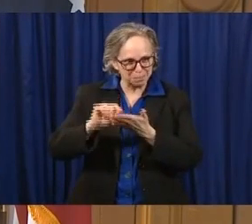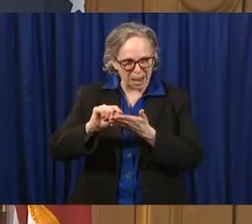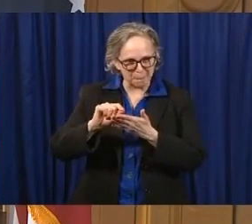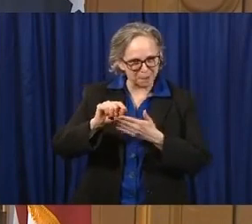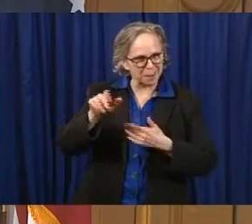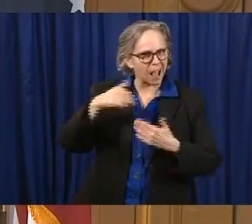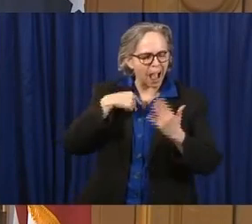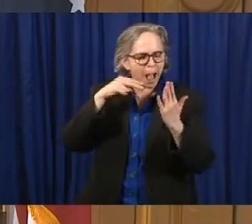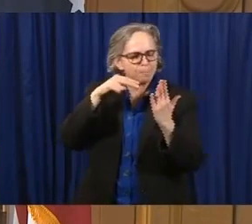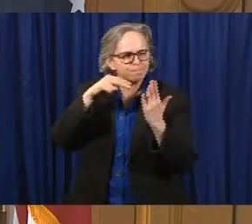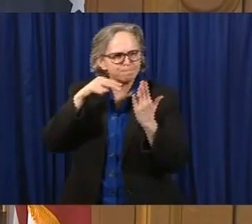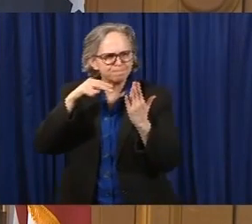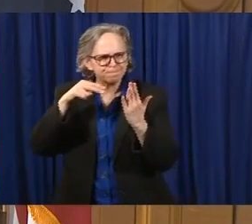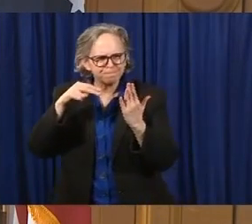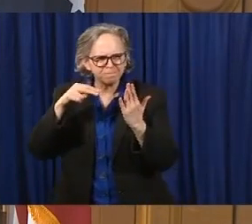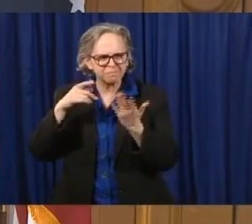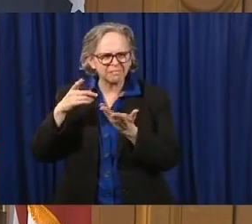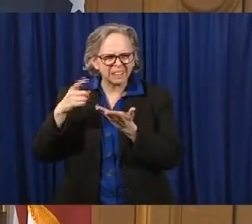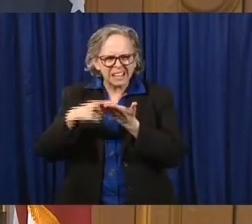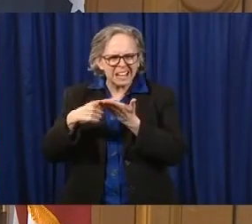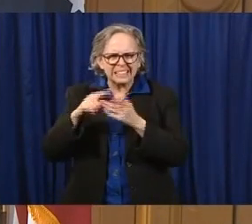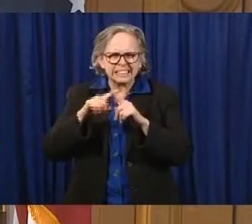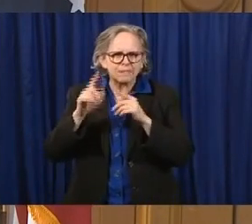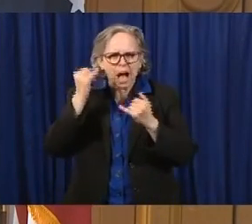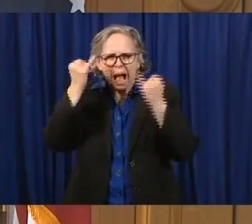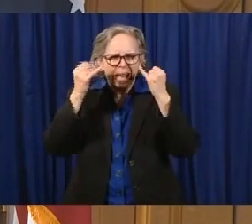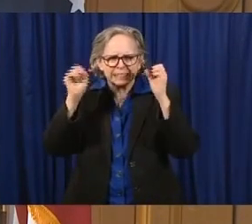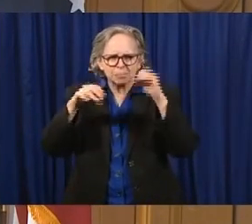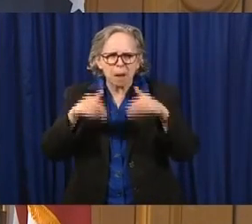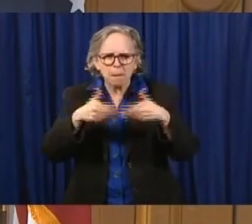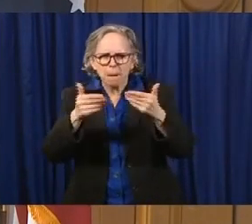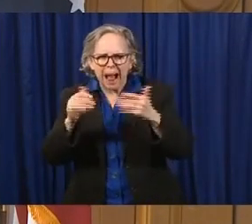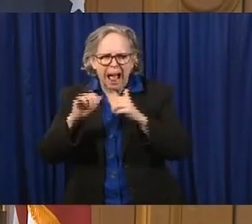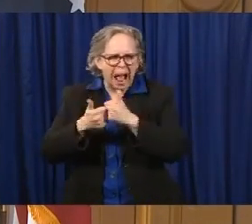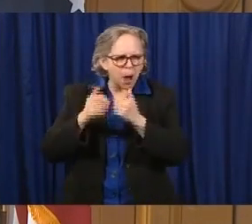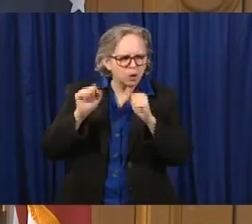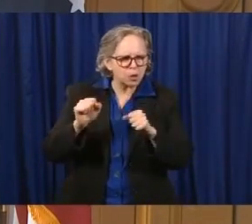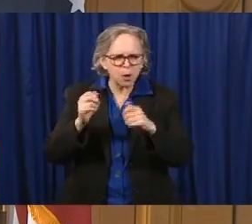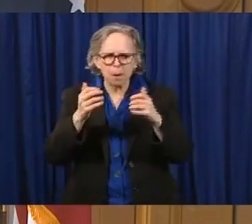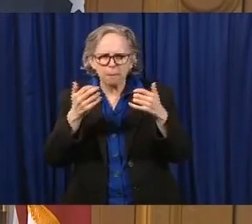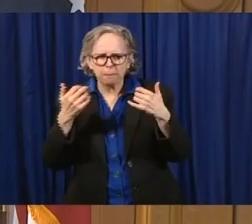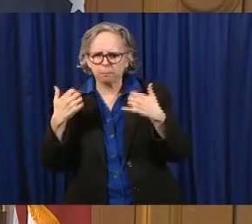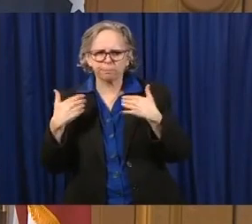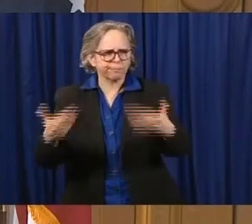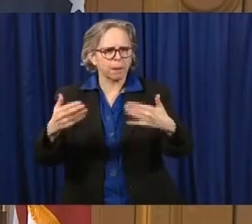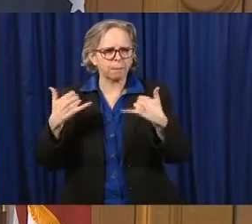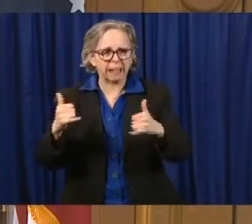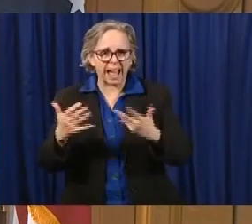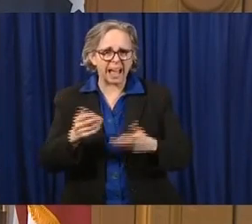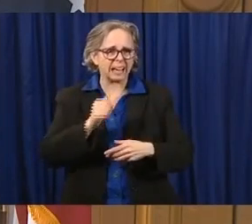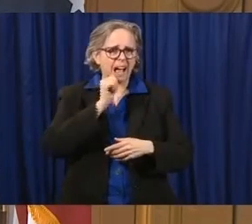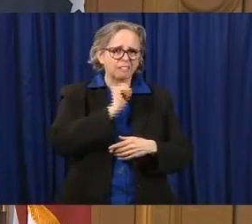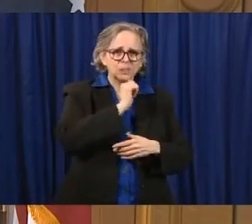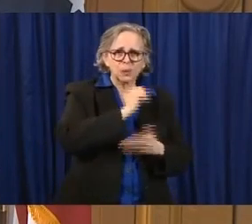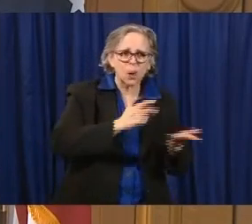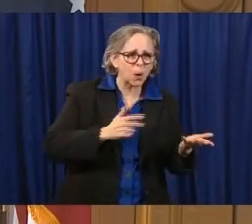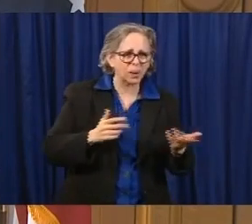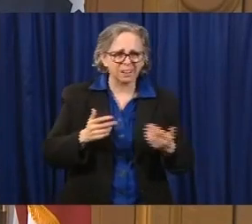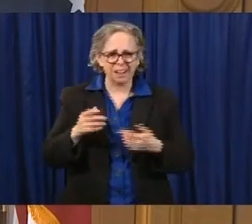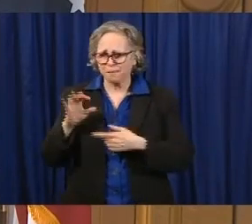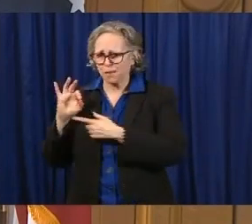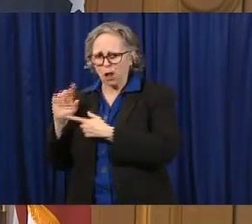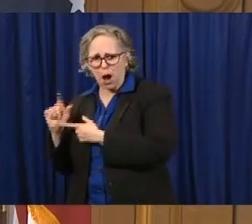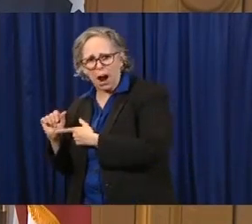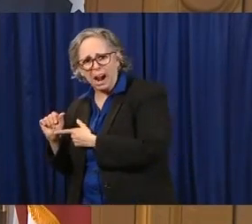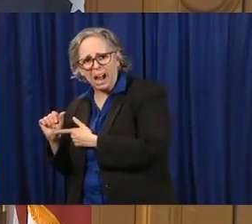different proposals Major League was having about playing in Arizona or playing, you know, in Florida and trying to